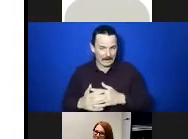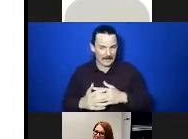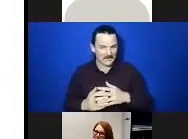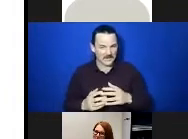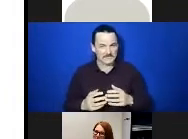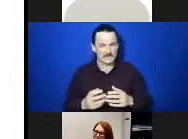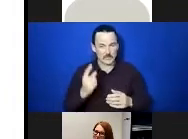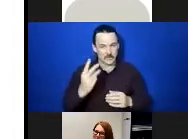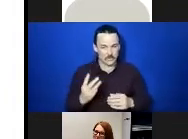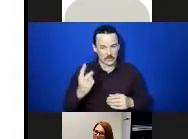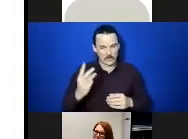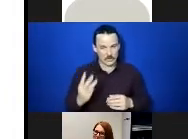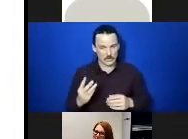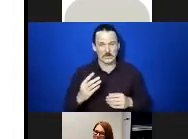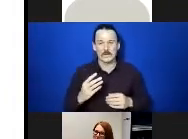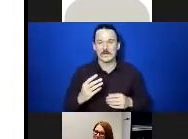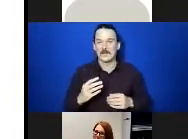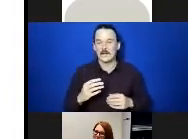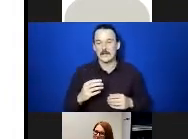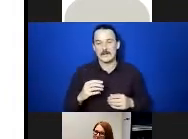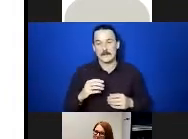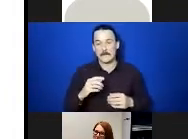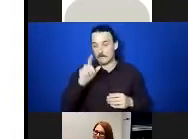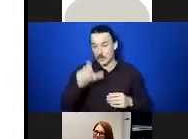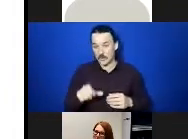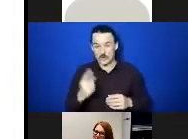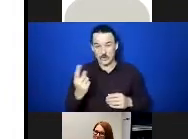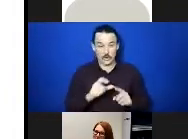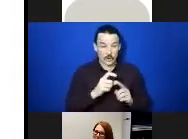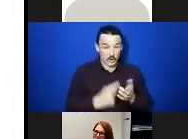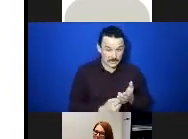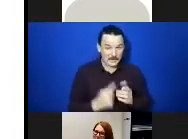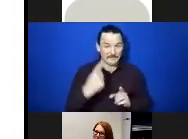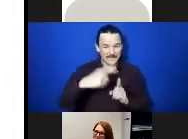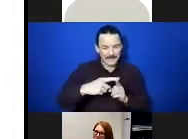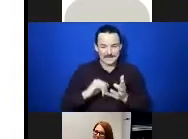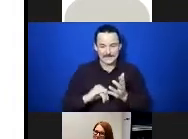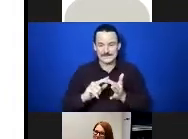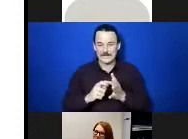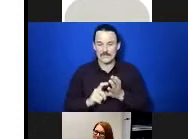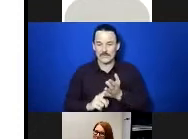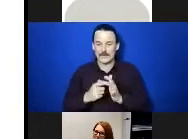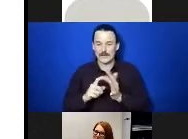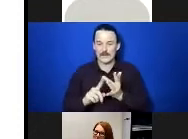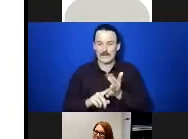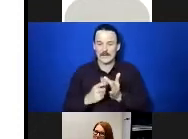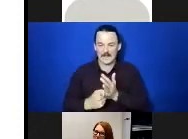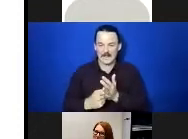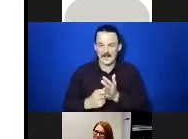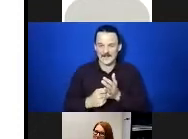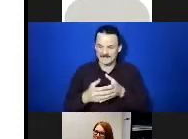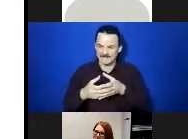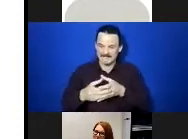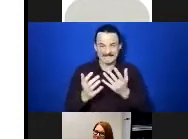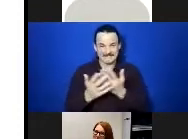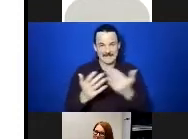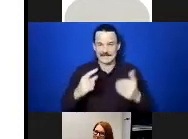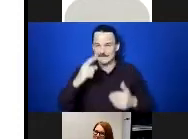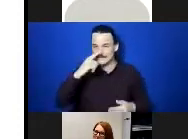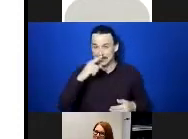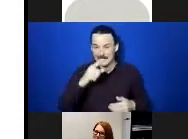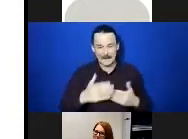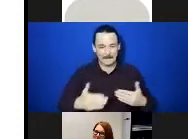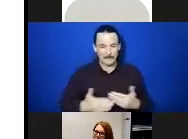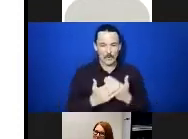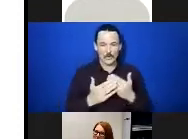the first serial killer who was also a practicing doctor. So Cream was born in Glasgow, but studied